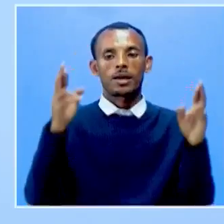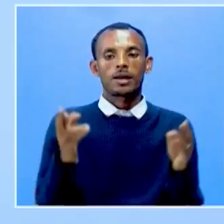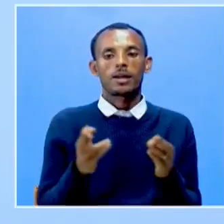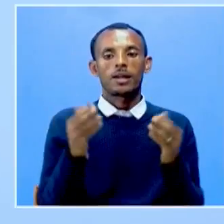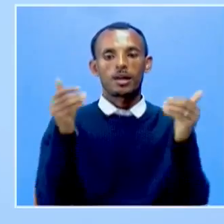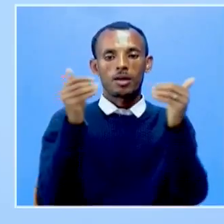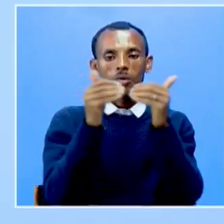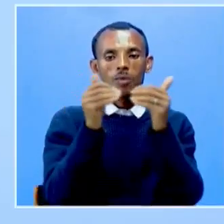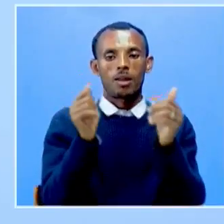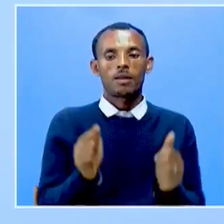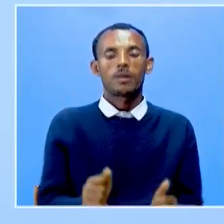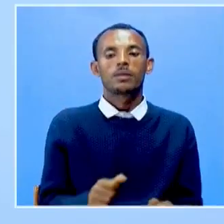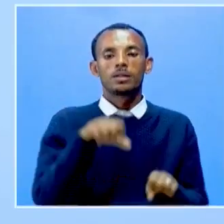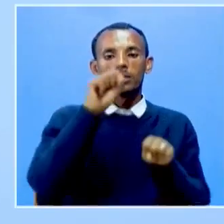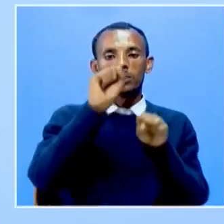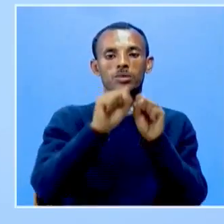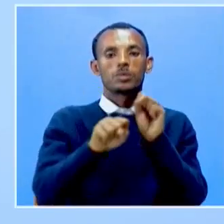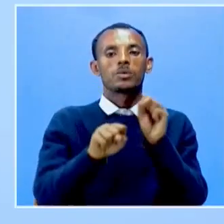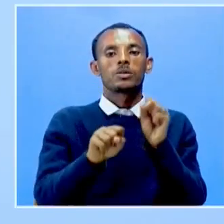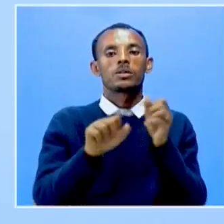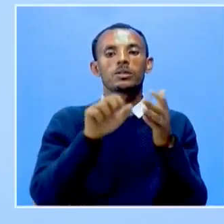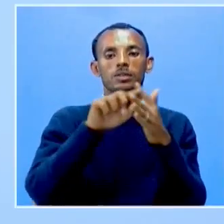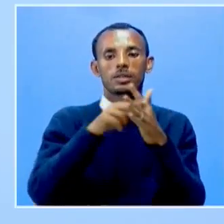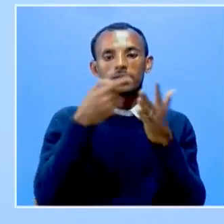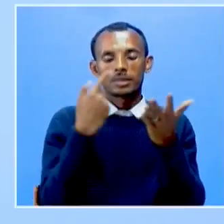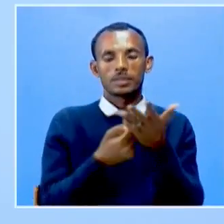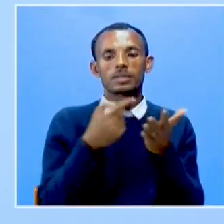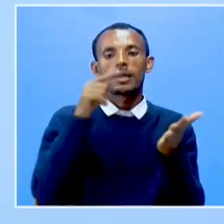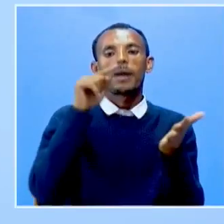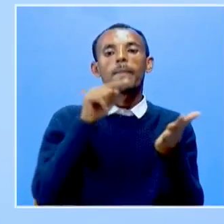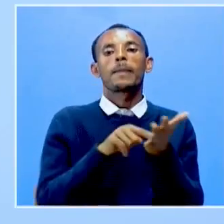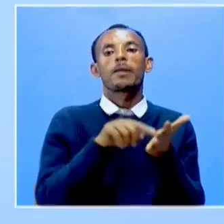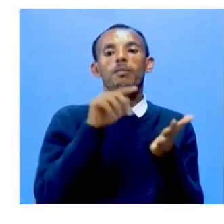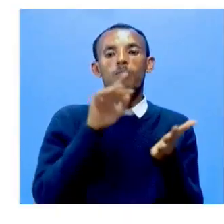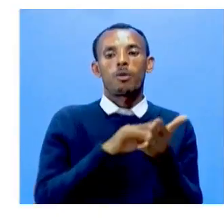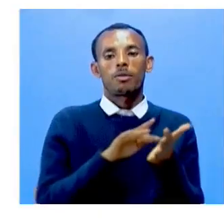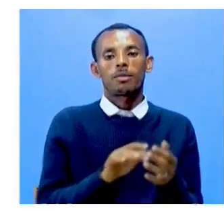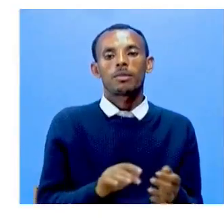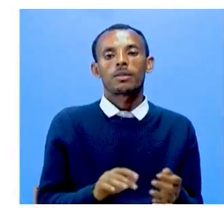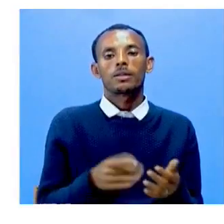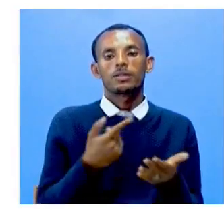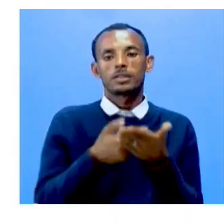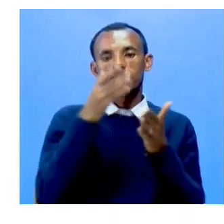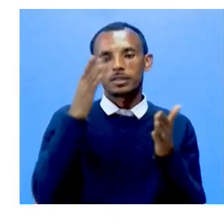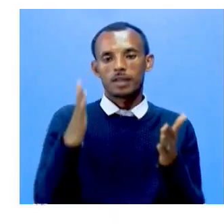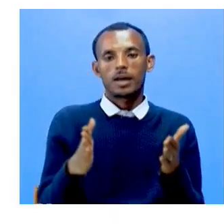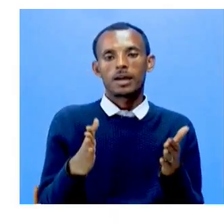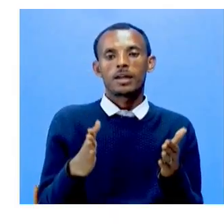congruent. So since this is a midpoint, this side is congruent with this side.